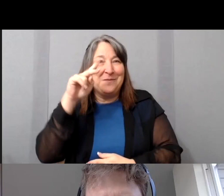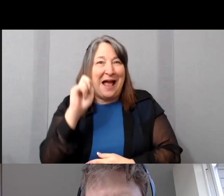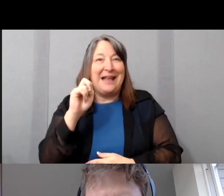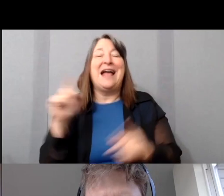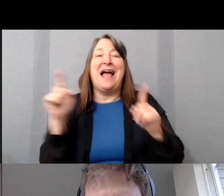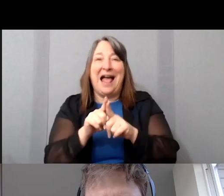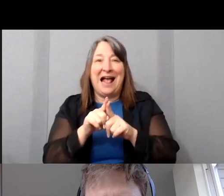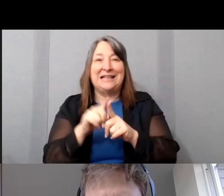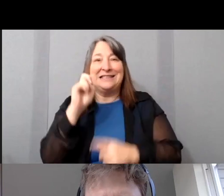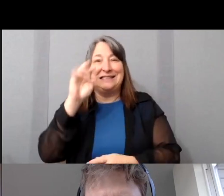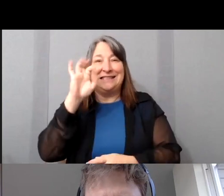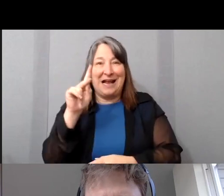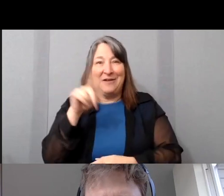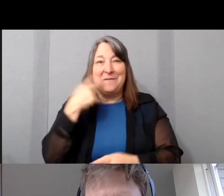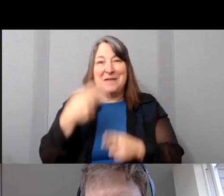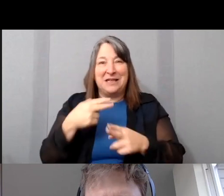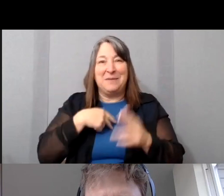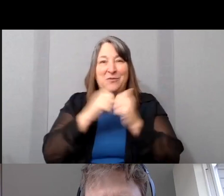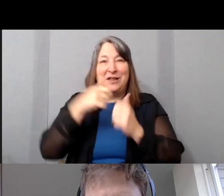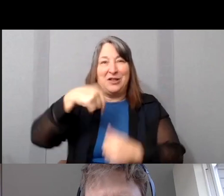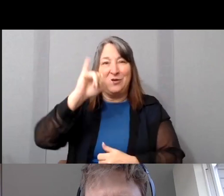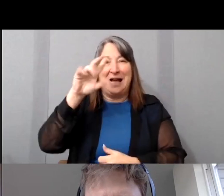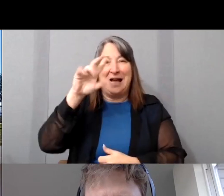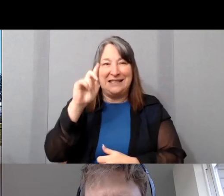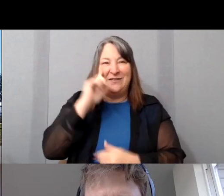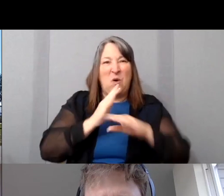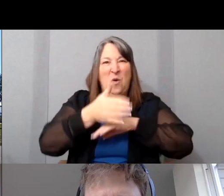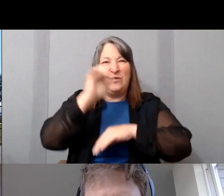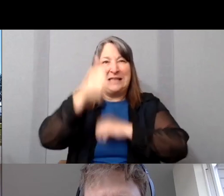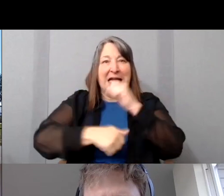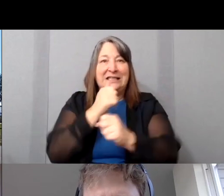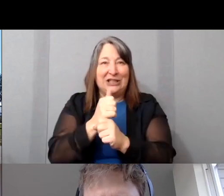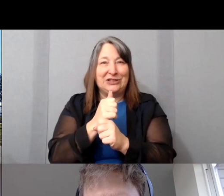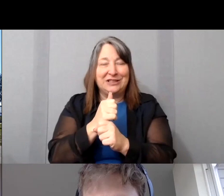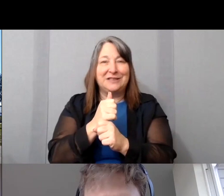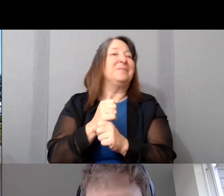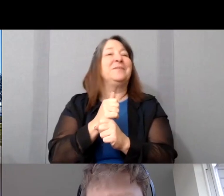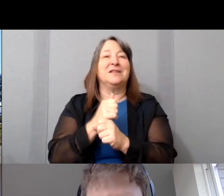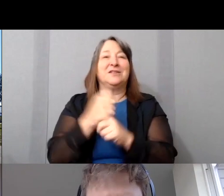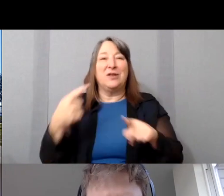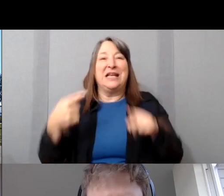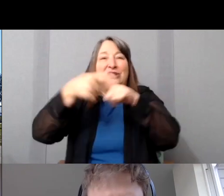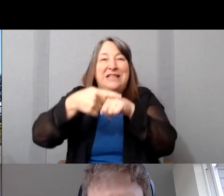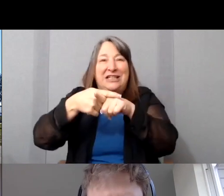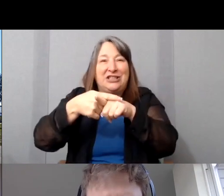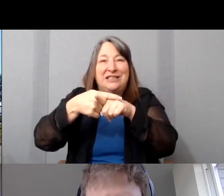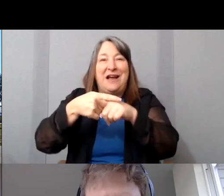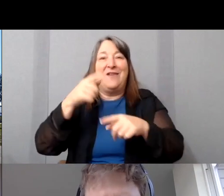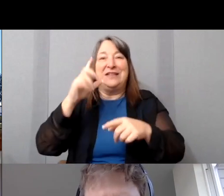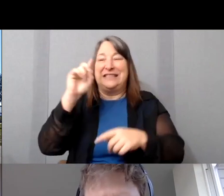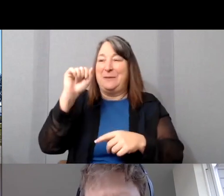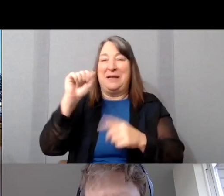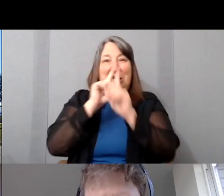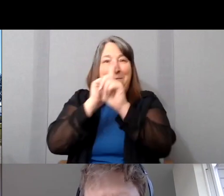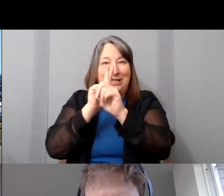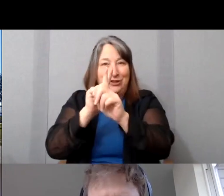with PYD for a little over 10 years. And so the intersection of disability mentoring.